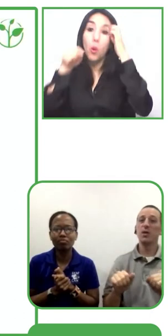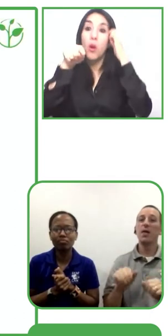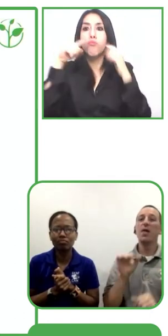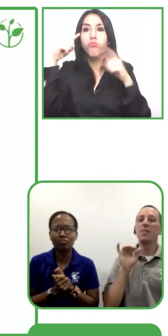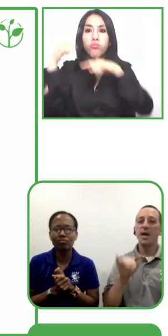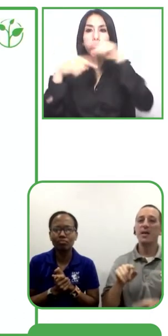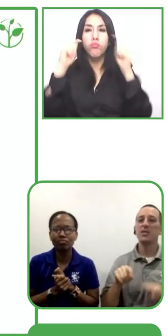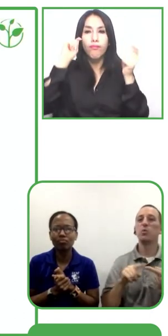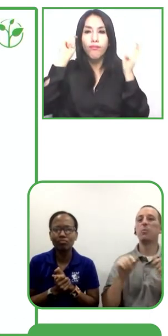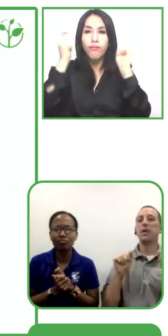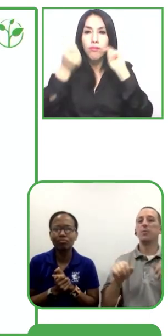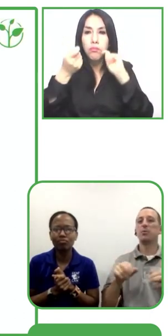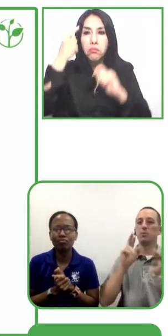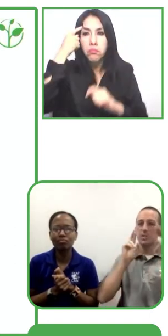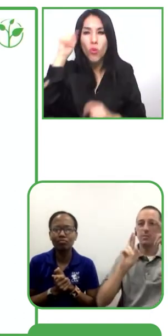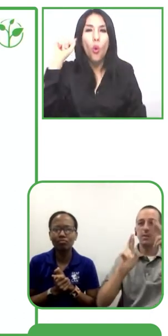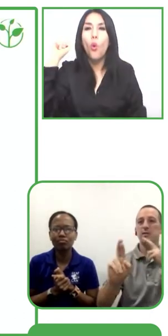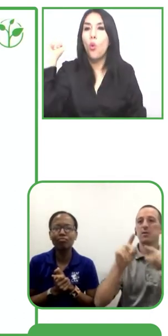differences.